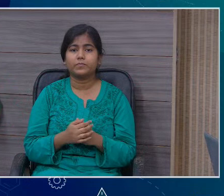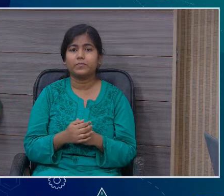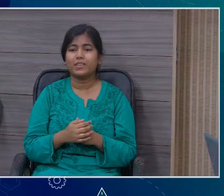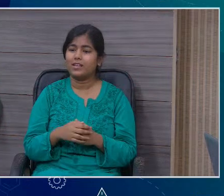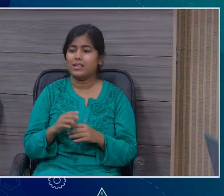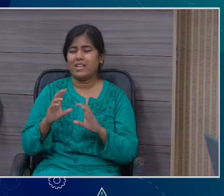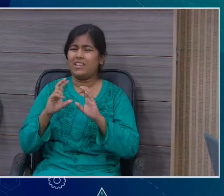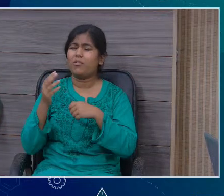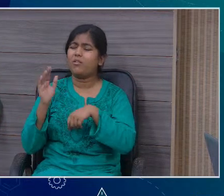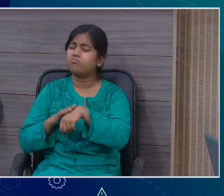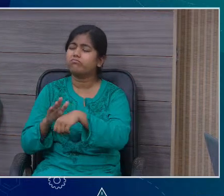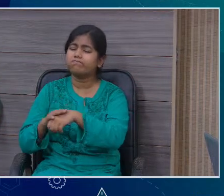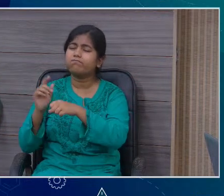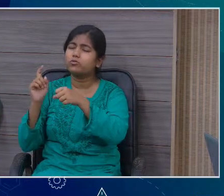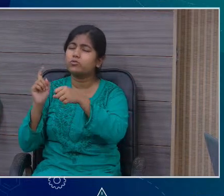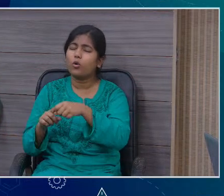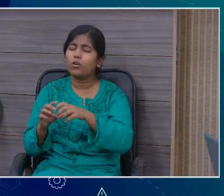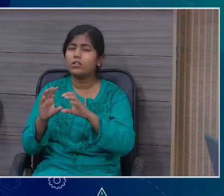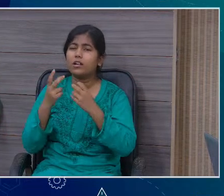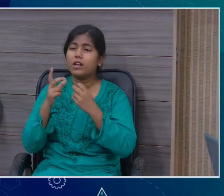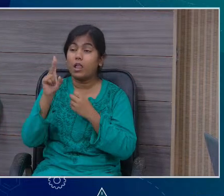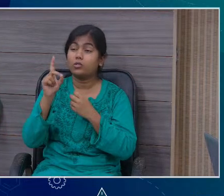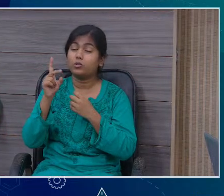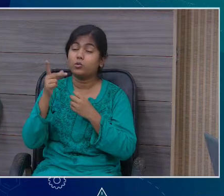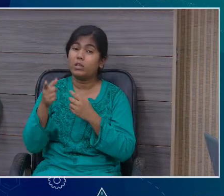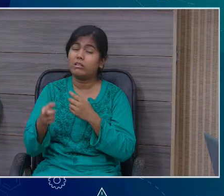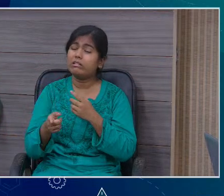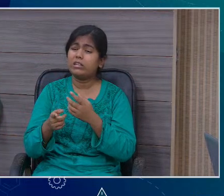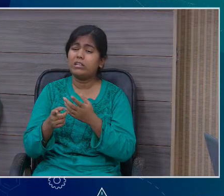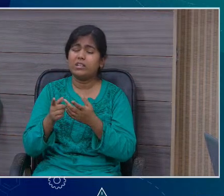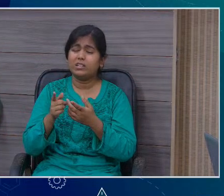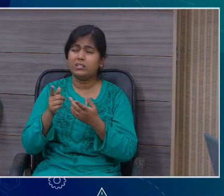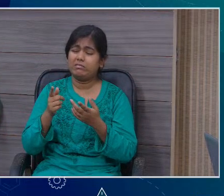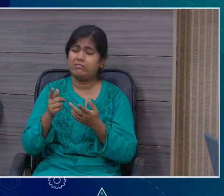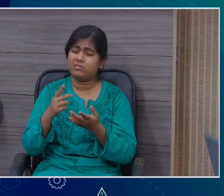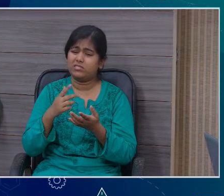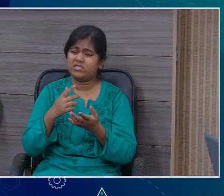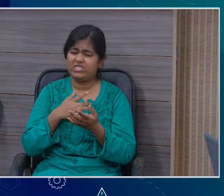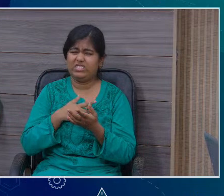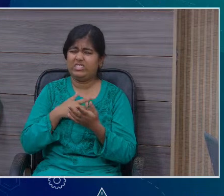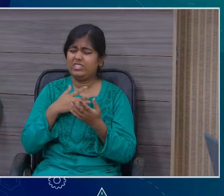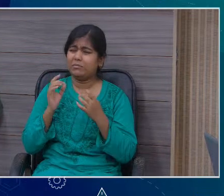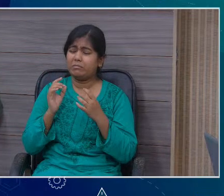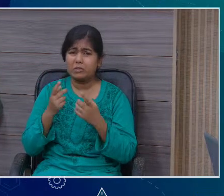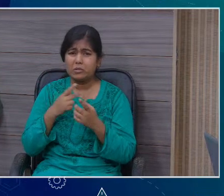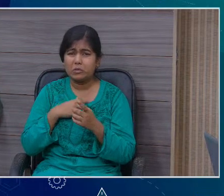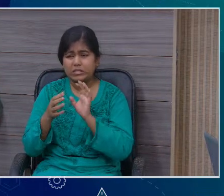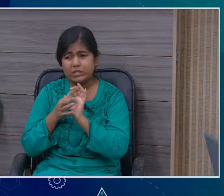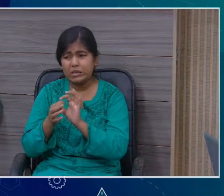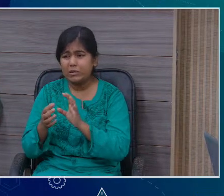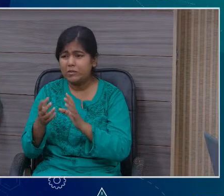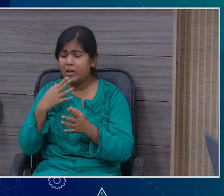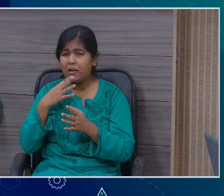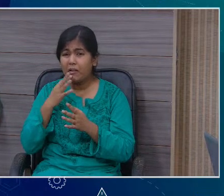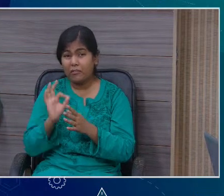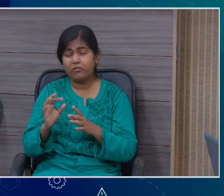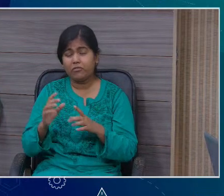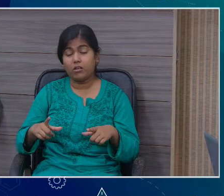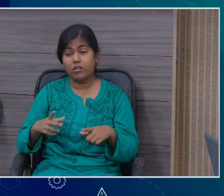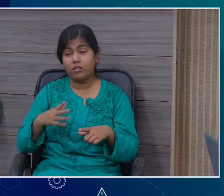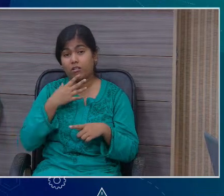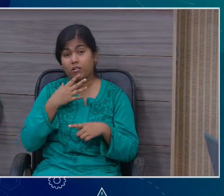class students, isn't it too harsh a reality to come to terms with? Yes, ma'am, it is a little harsh,